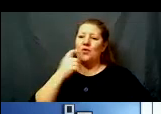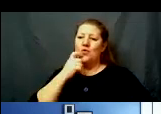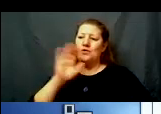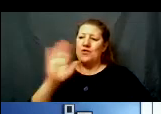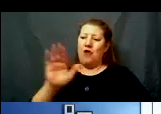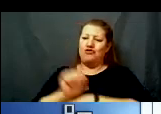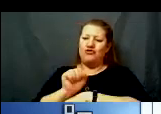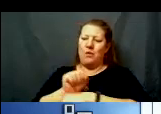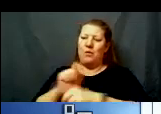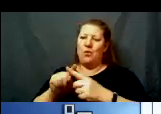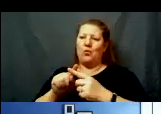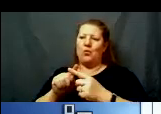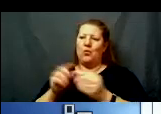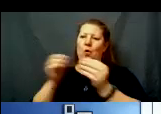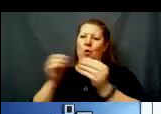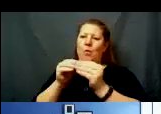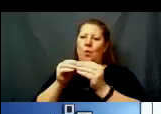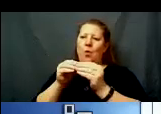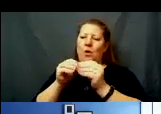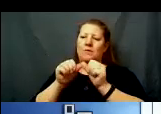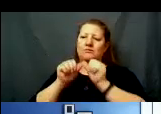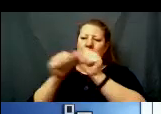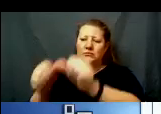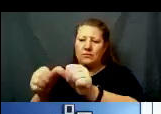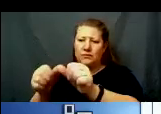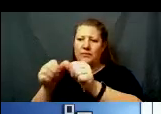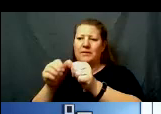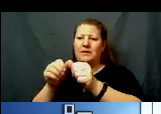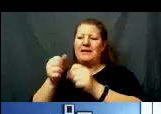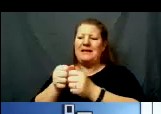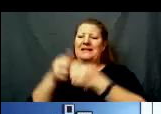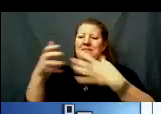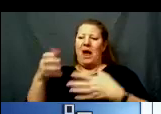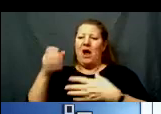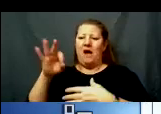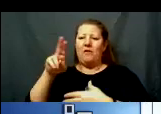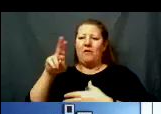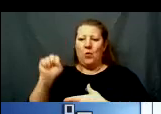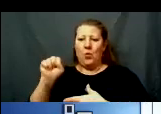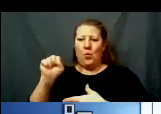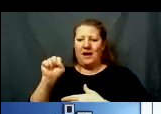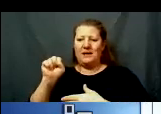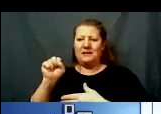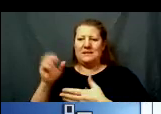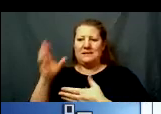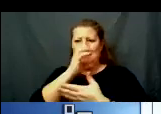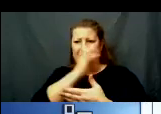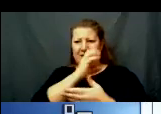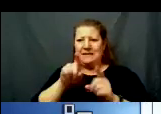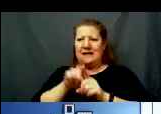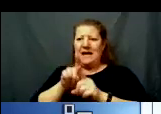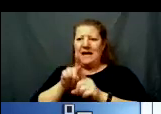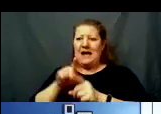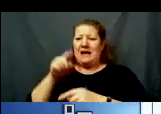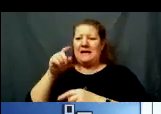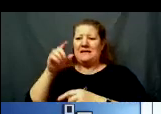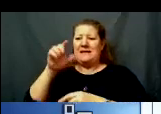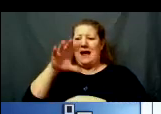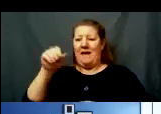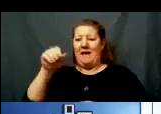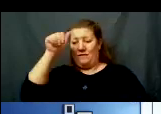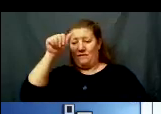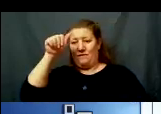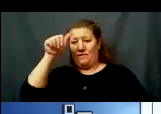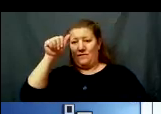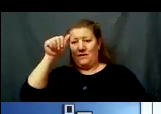the conquest of indigenous peoples, further the expansion of the US empire. As an African American myself, I will say I am not